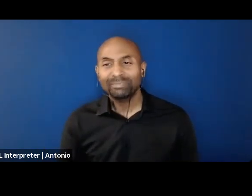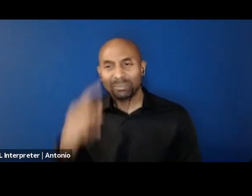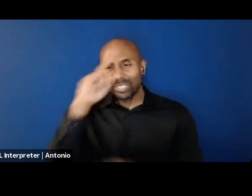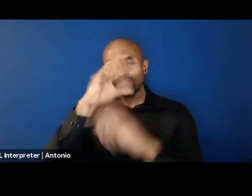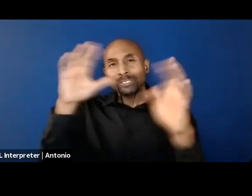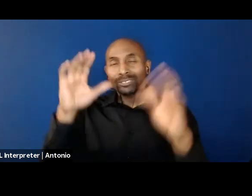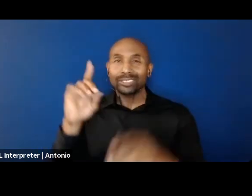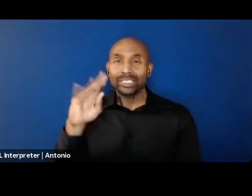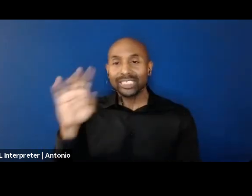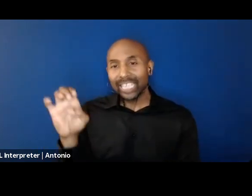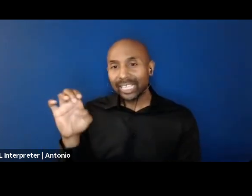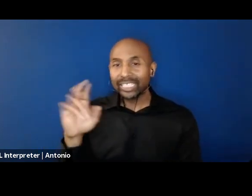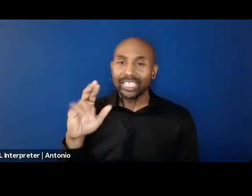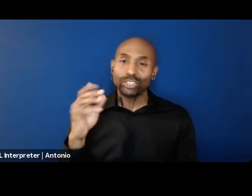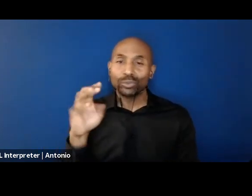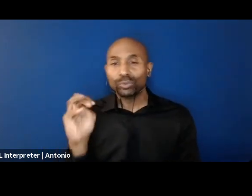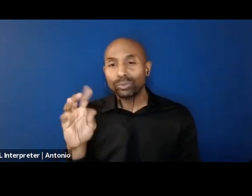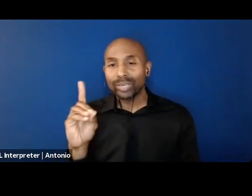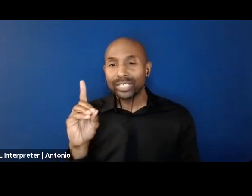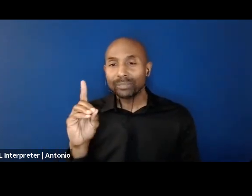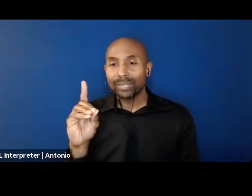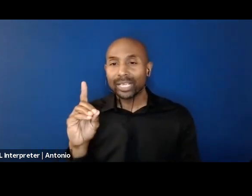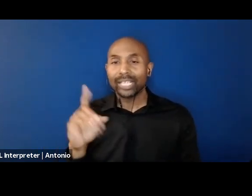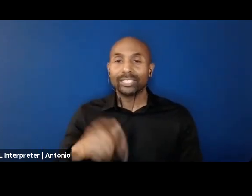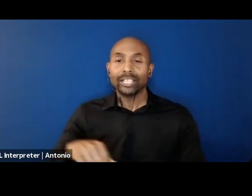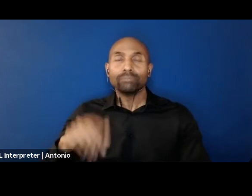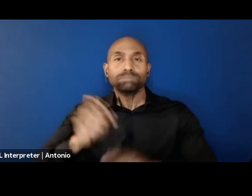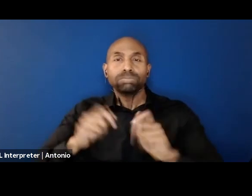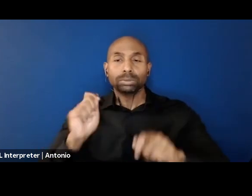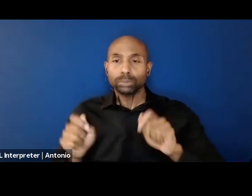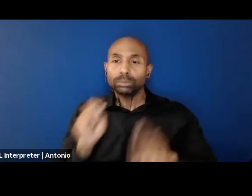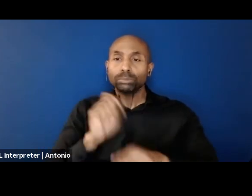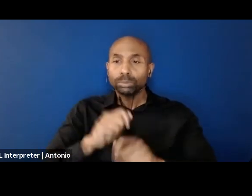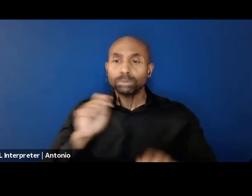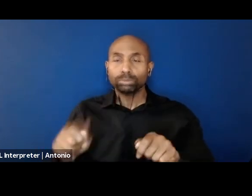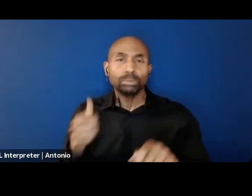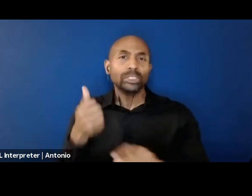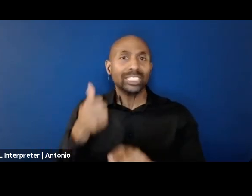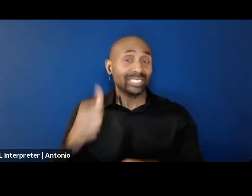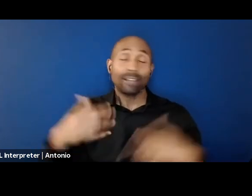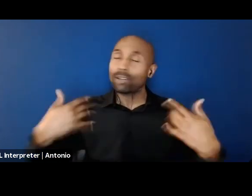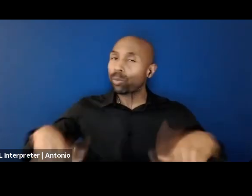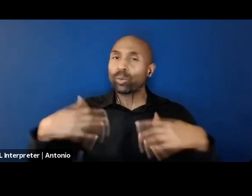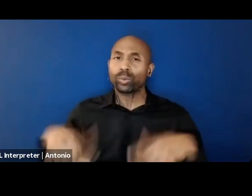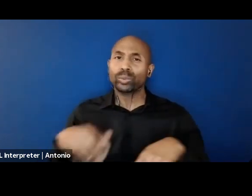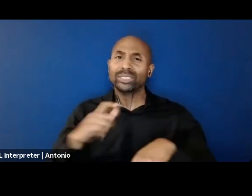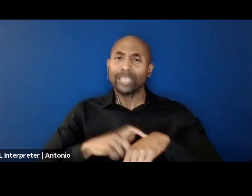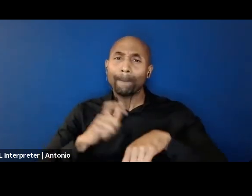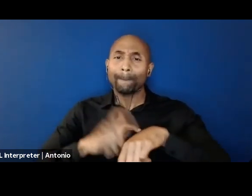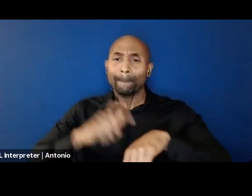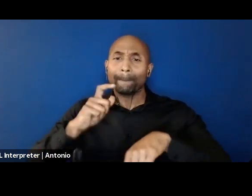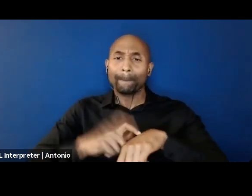cymbal figure, suggestive of two tempos other than its own, gathered and began